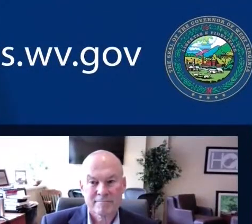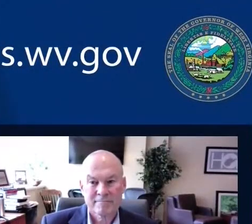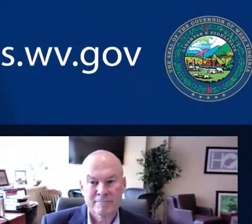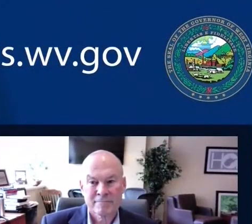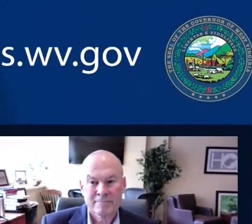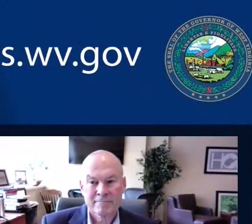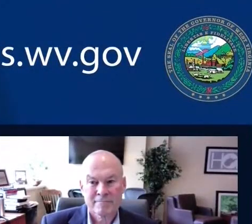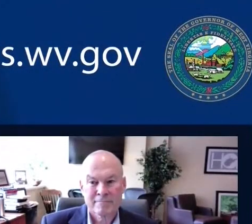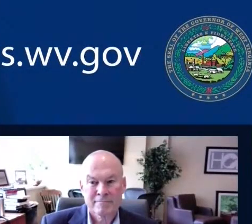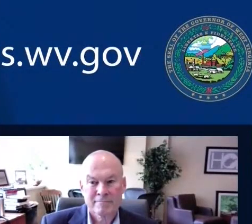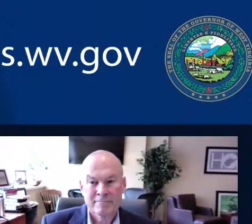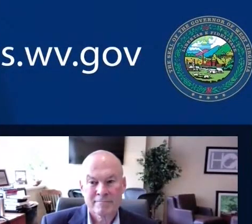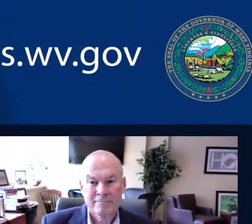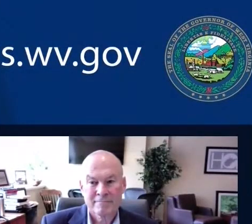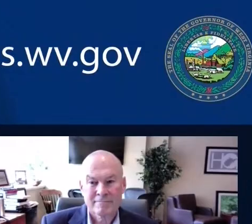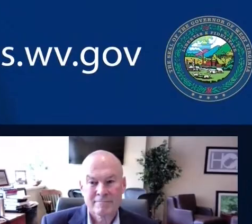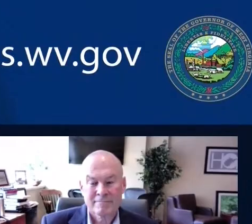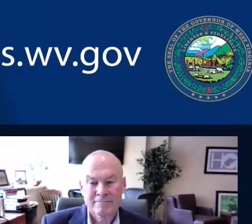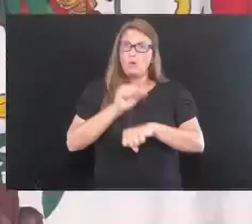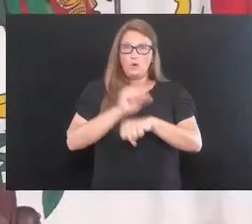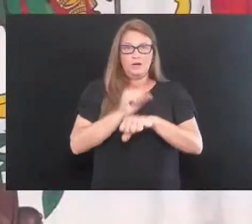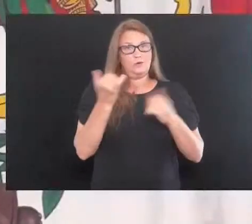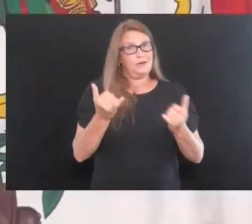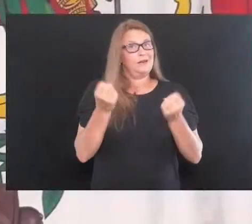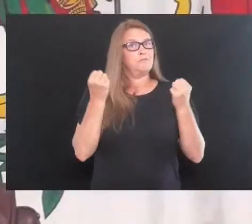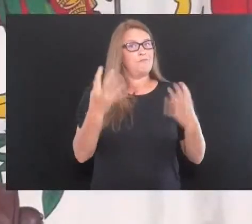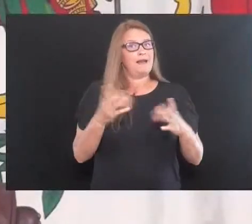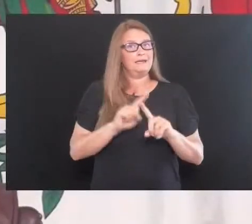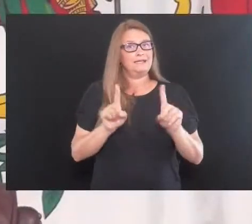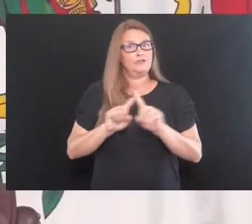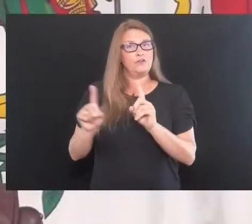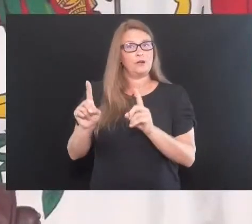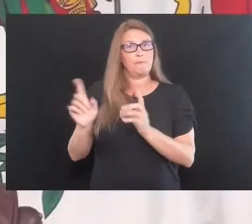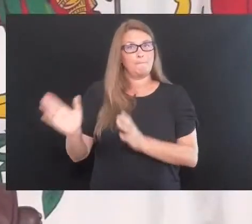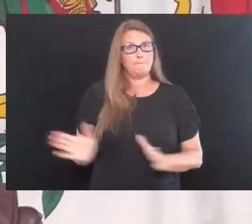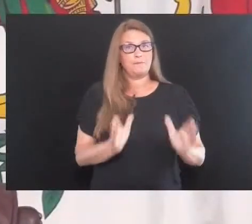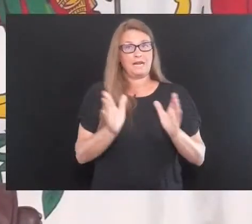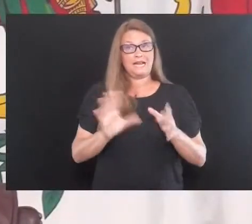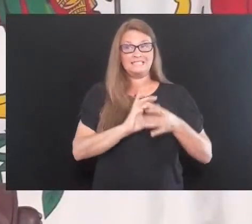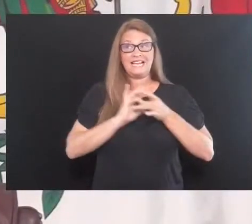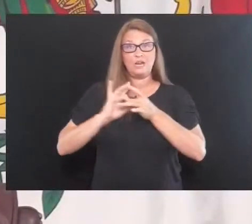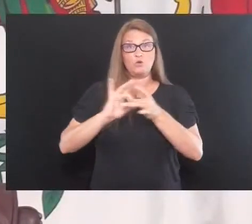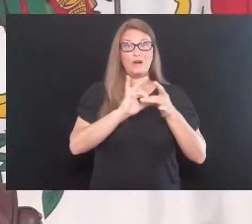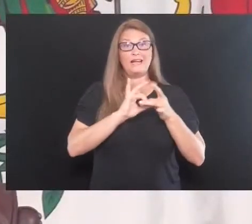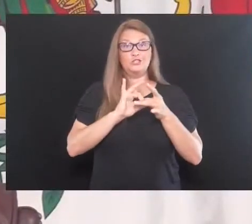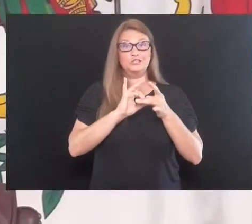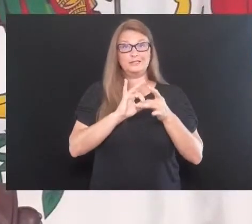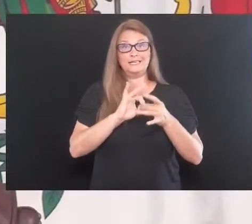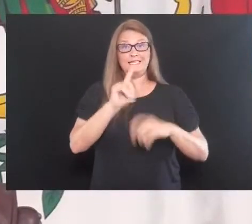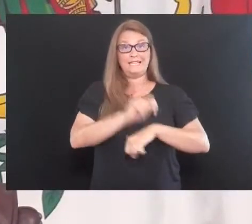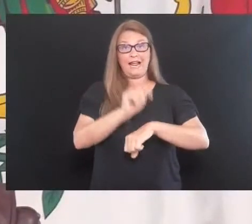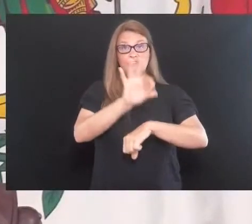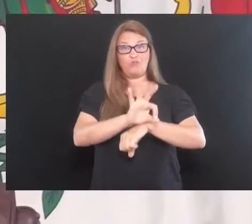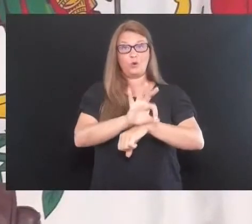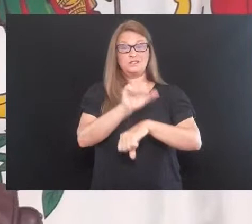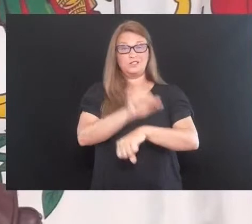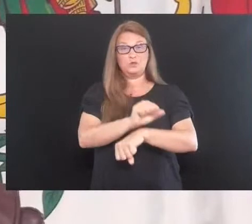There's all kinds of plans on that, Charles. The interagency task force is working on all that and